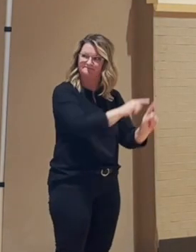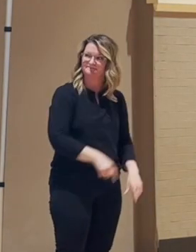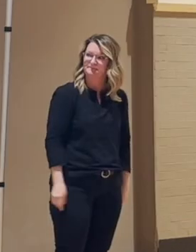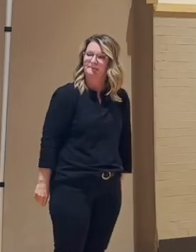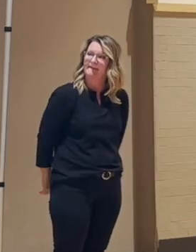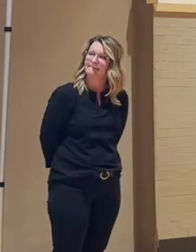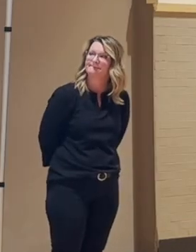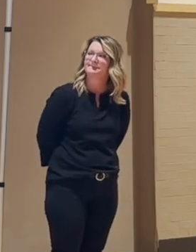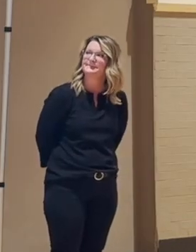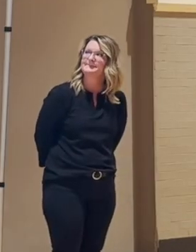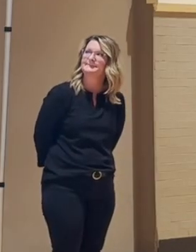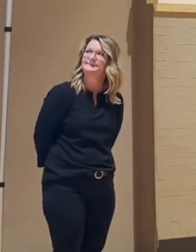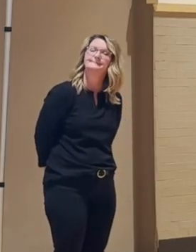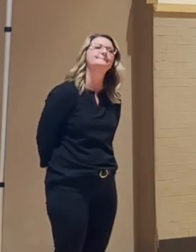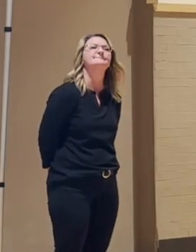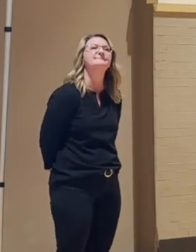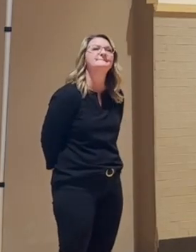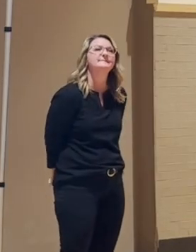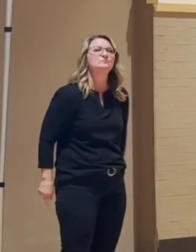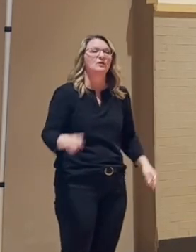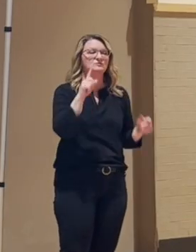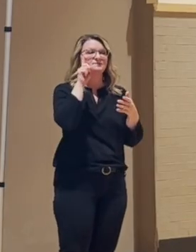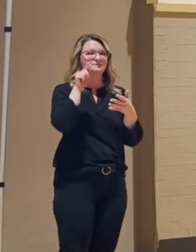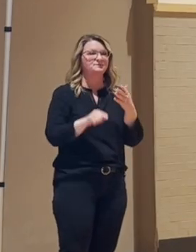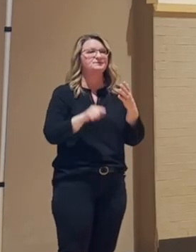So this is just a slide on the approved